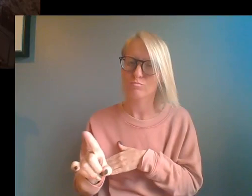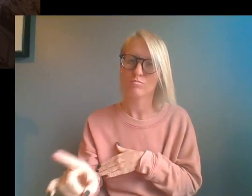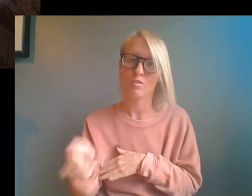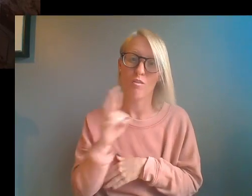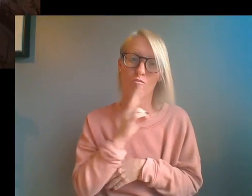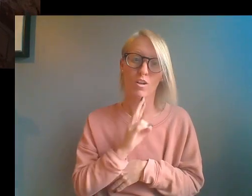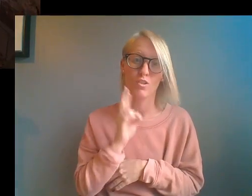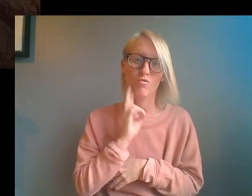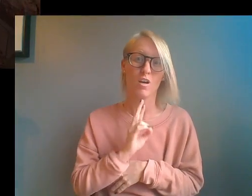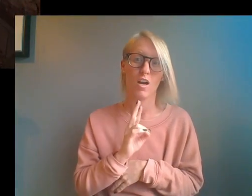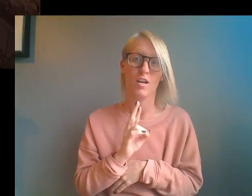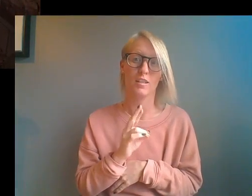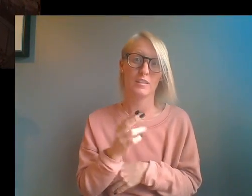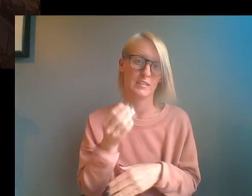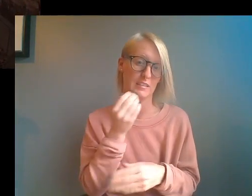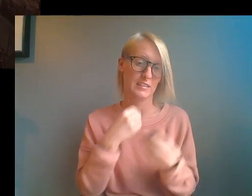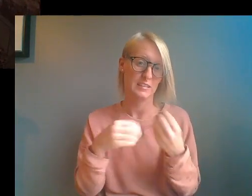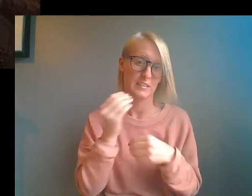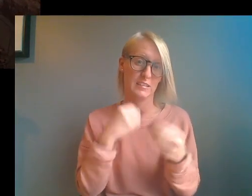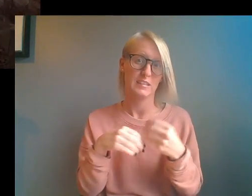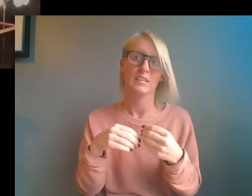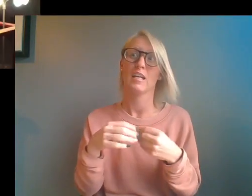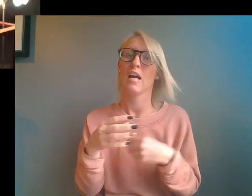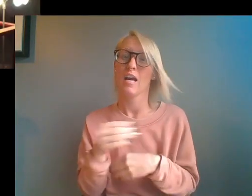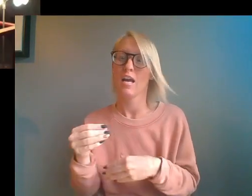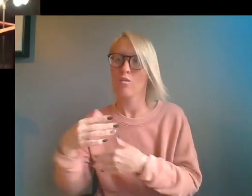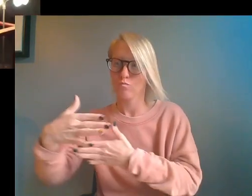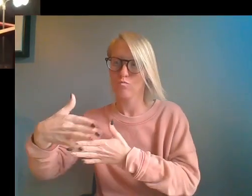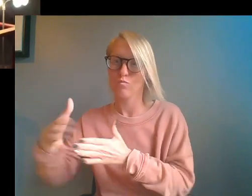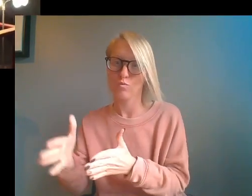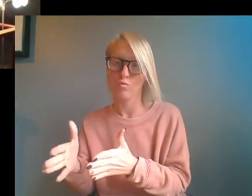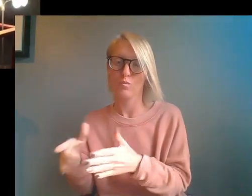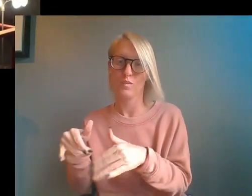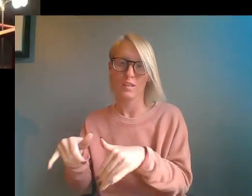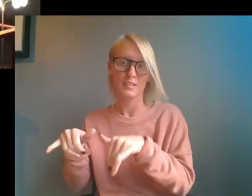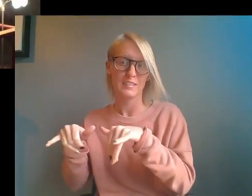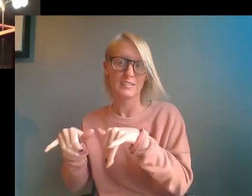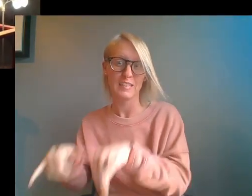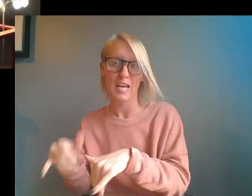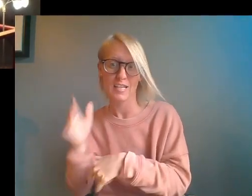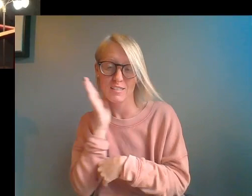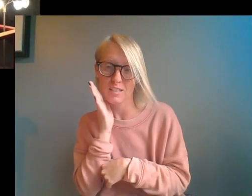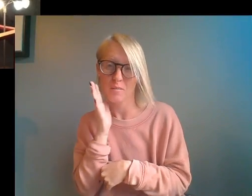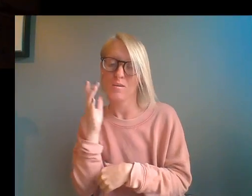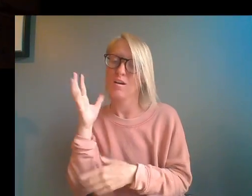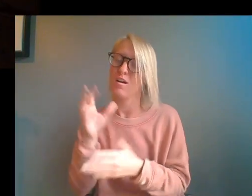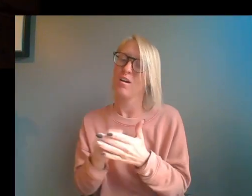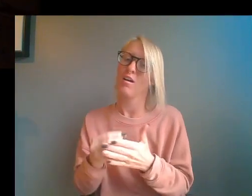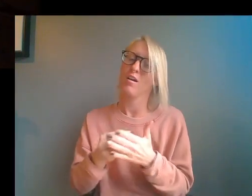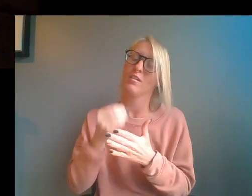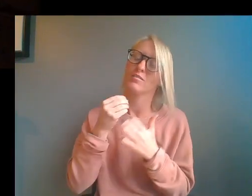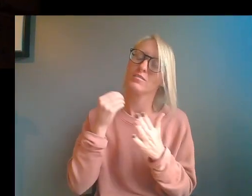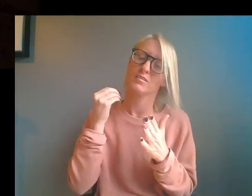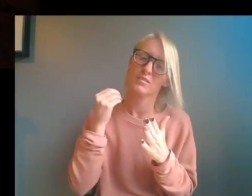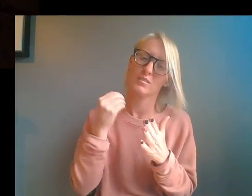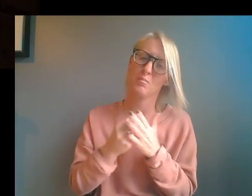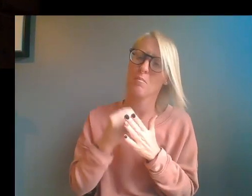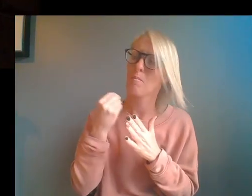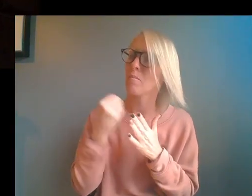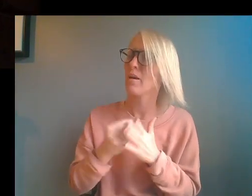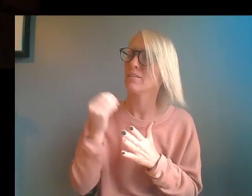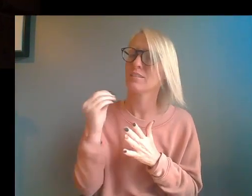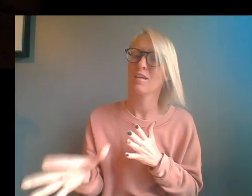eat at, and there's a room that you can stay at in the bottom of the cave. It's expensive, but I have to imagine it's a pretty crazy